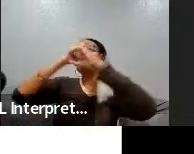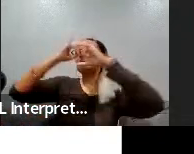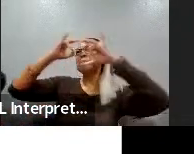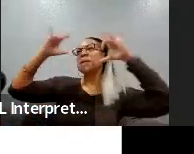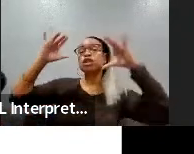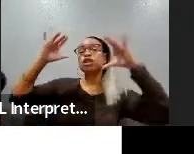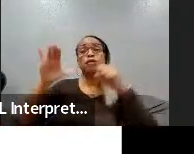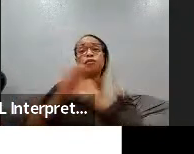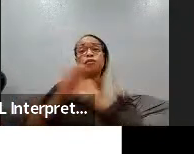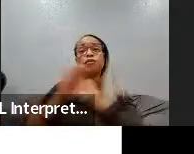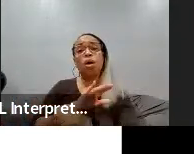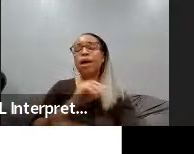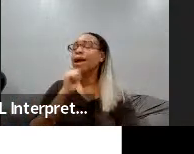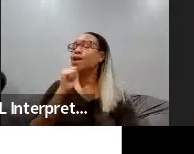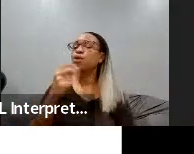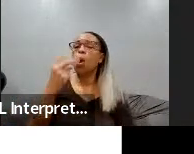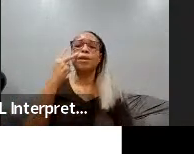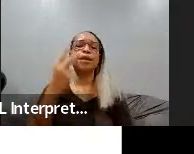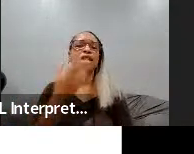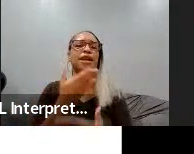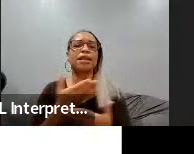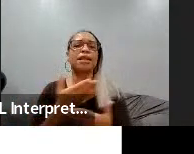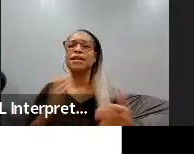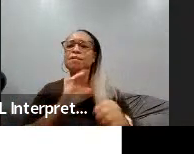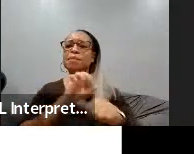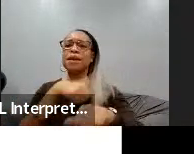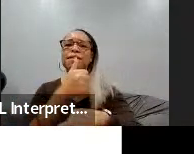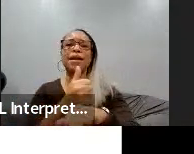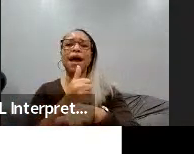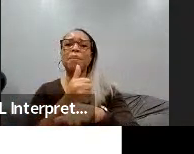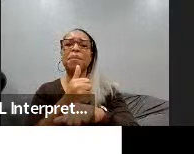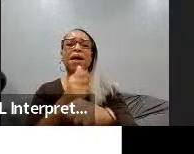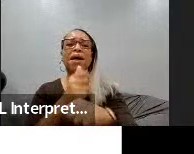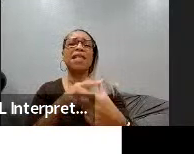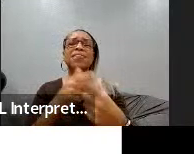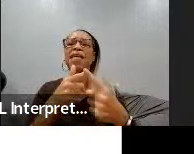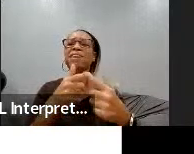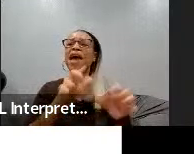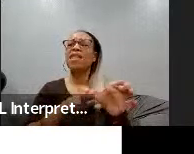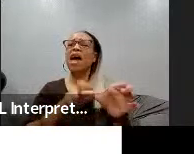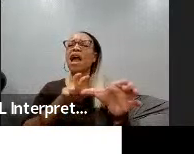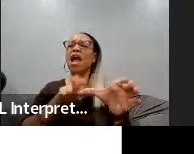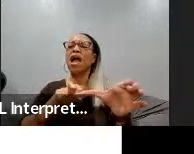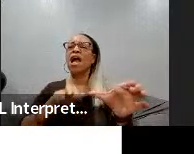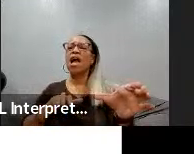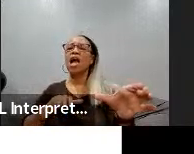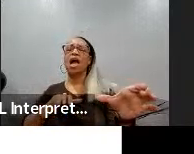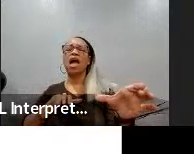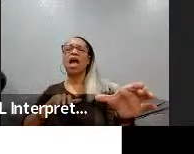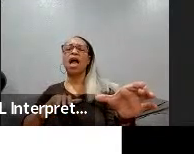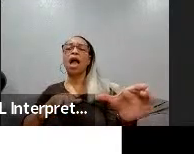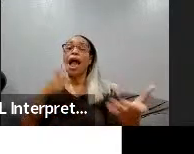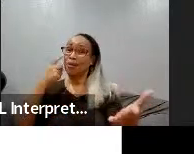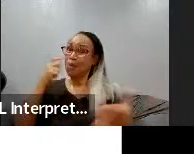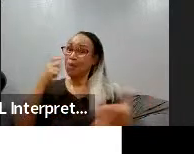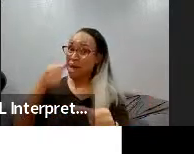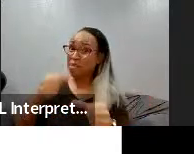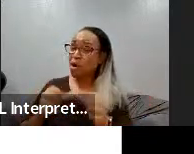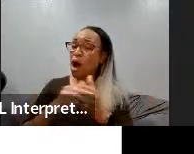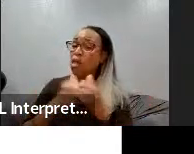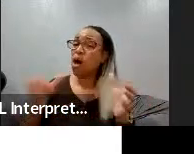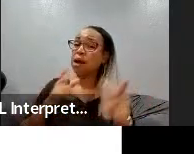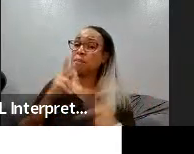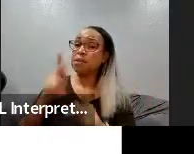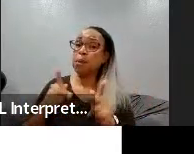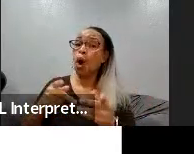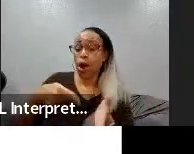see things that are being implemented in the community, they will fall off. And also we have to recognize a lot of us here are getting paid to be here, right, to some extent.